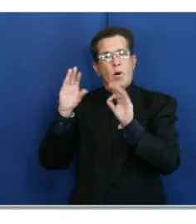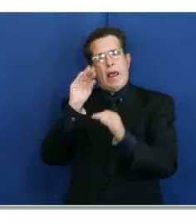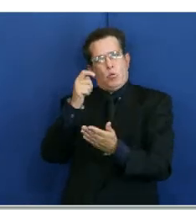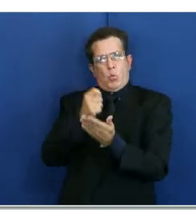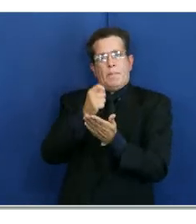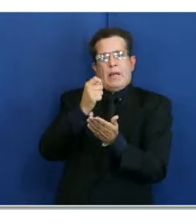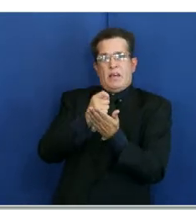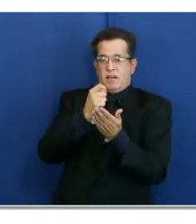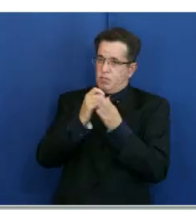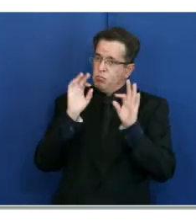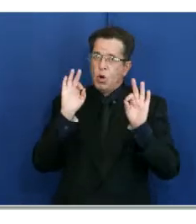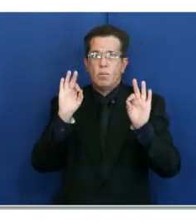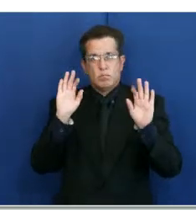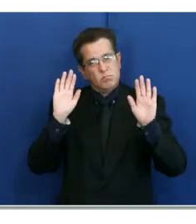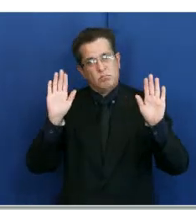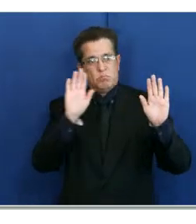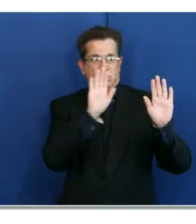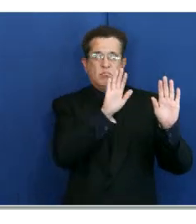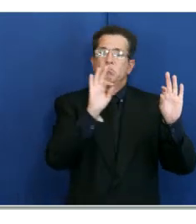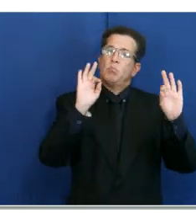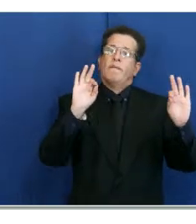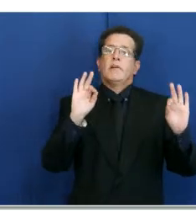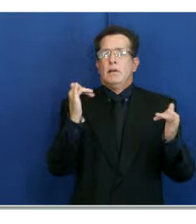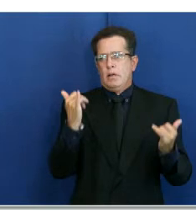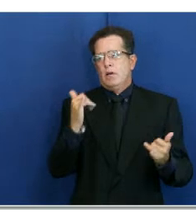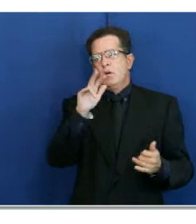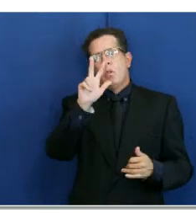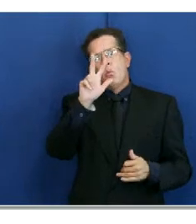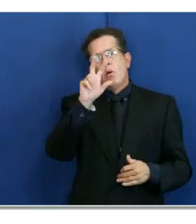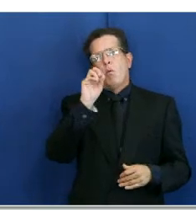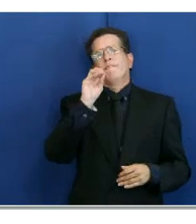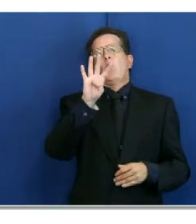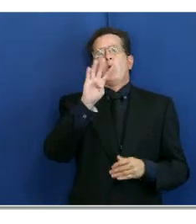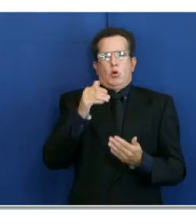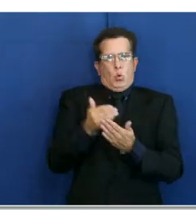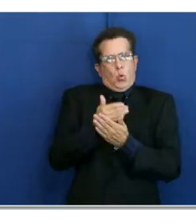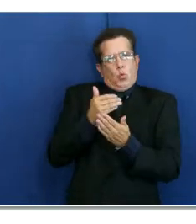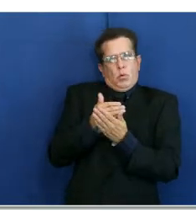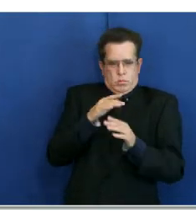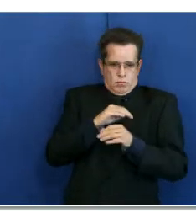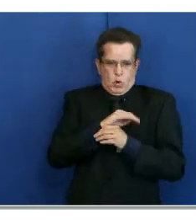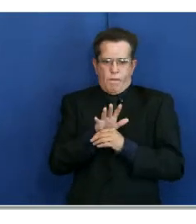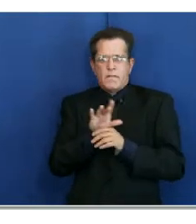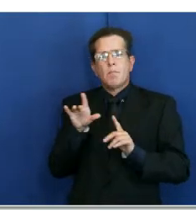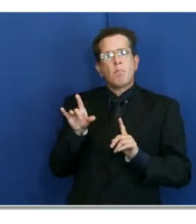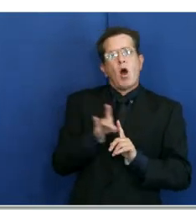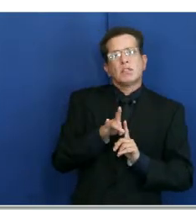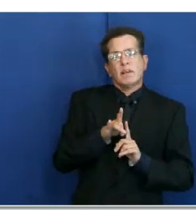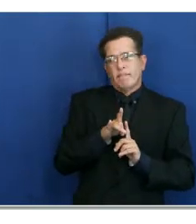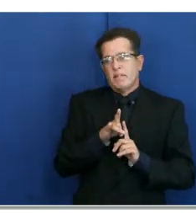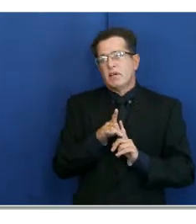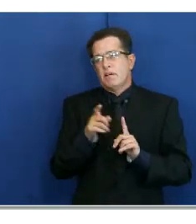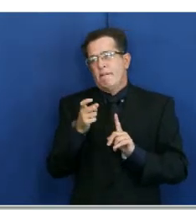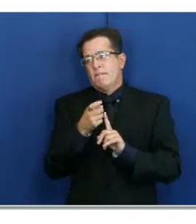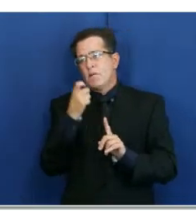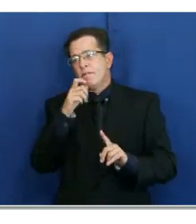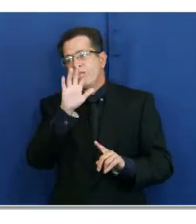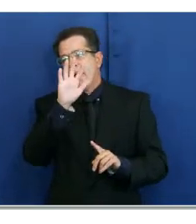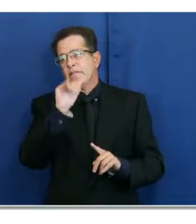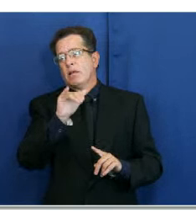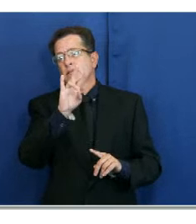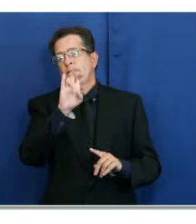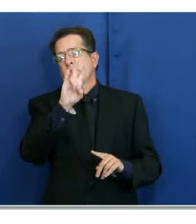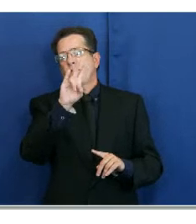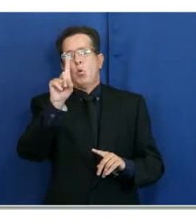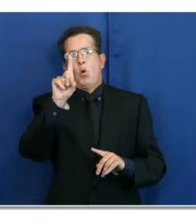On this slide now, you'll see today we're reporting 304 new positive cases out of 5,731 tests for today,